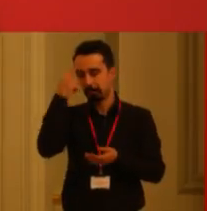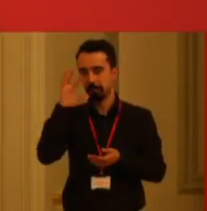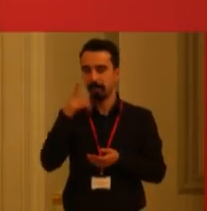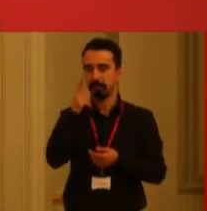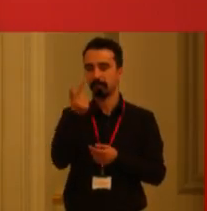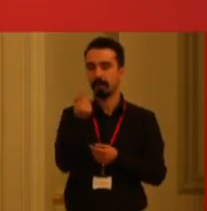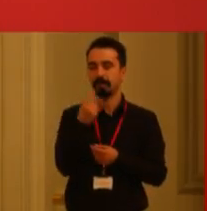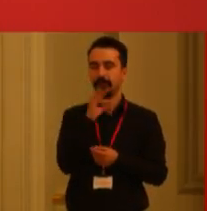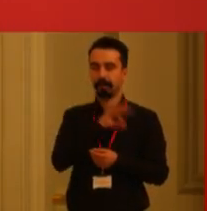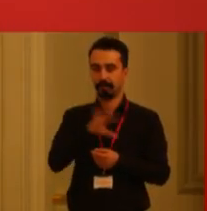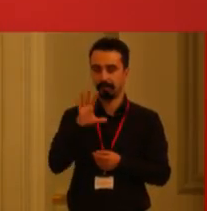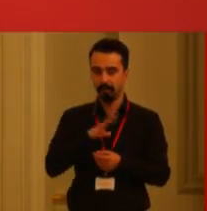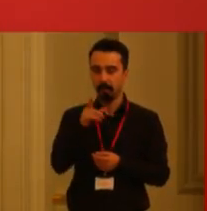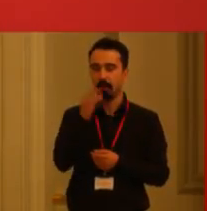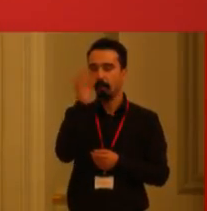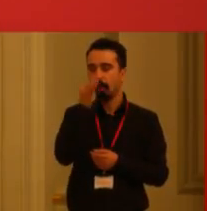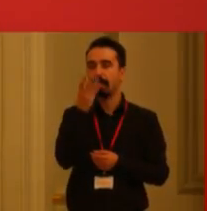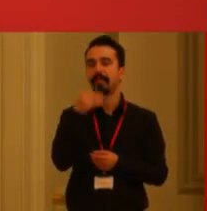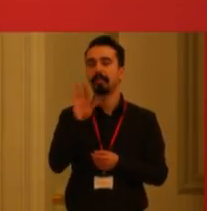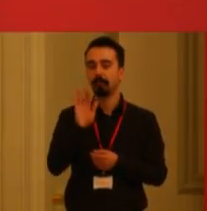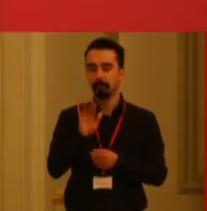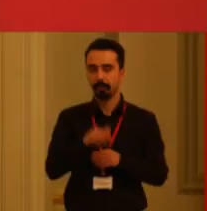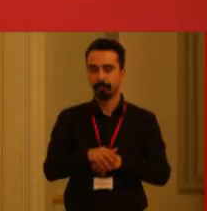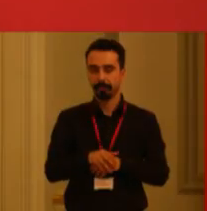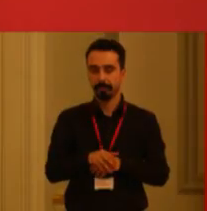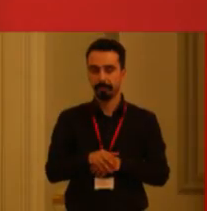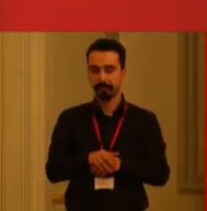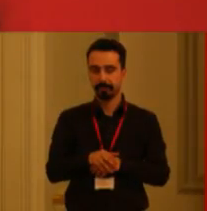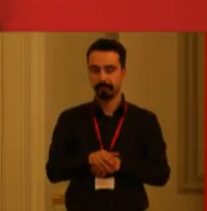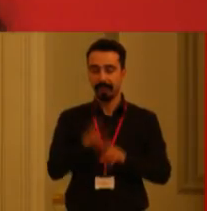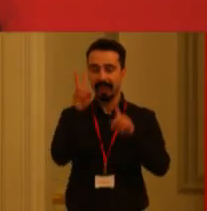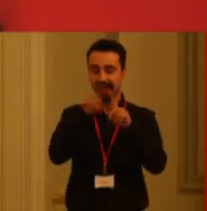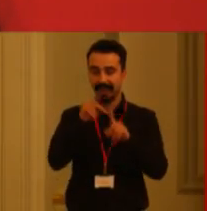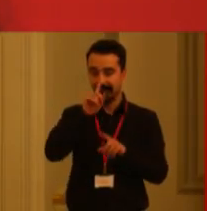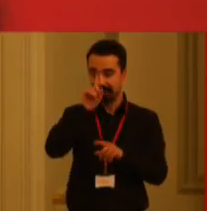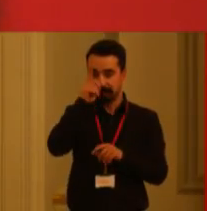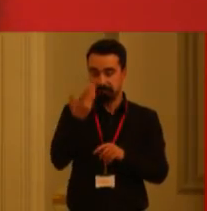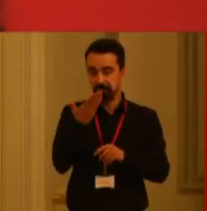they are able to work on these problems and challenges, then they are able to